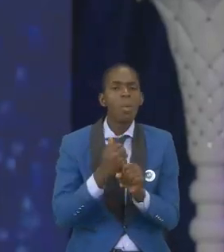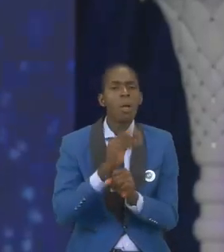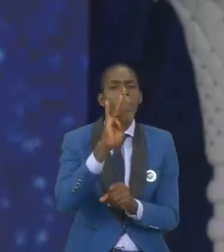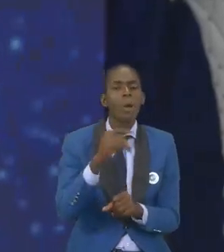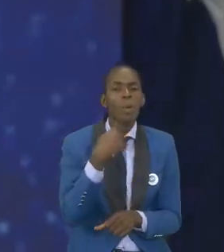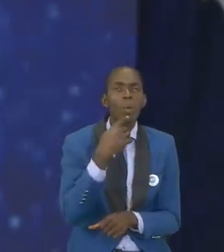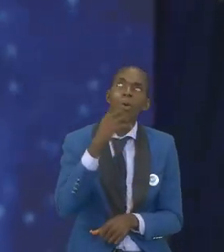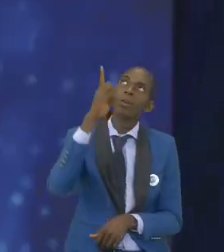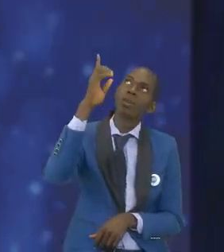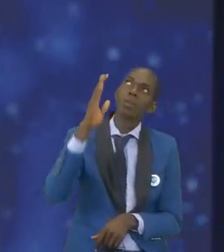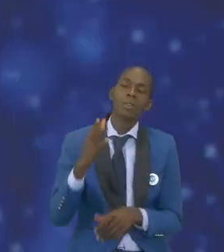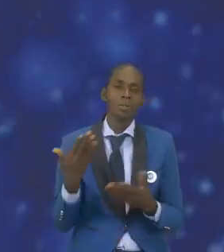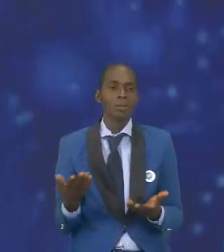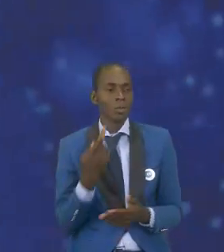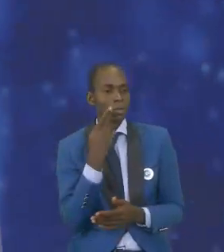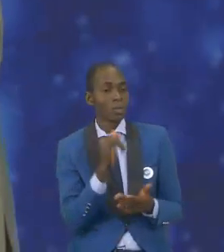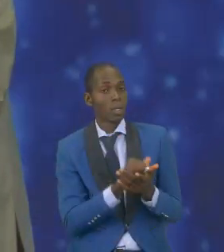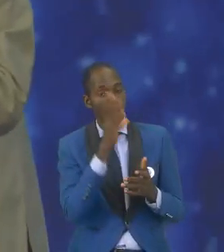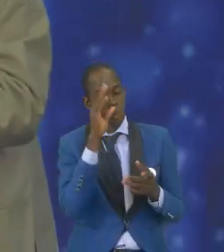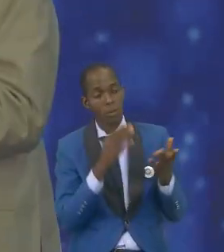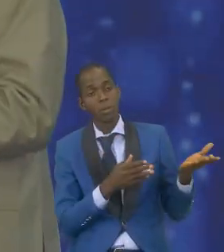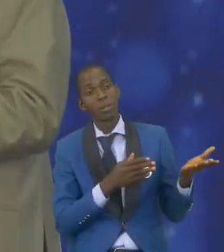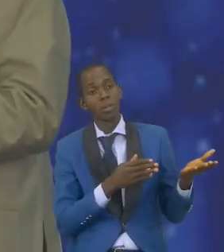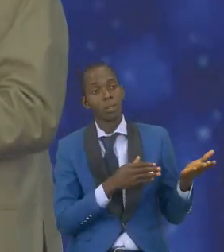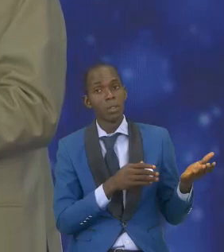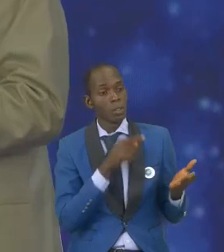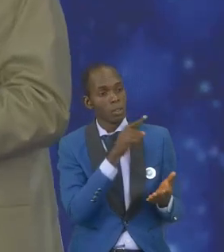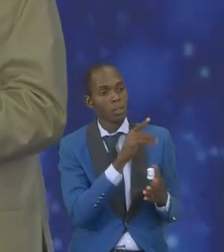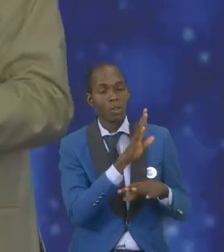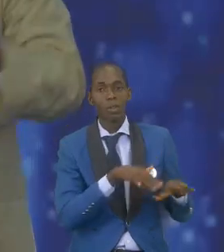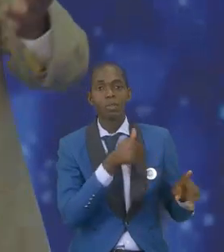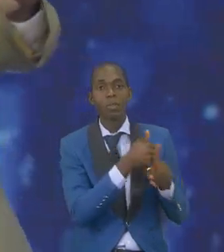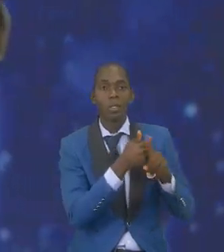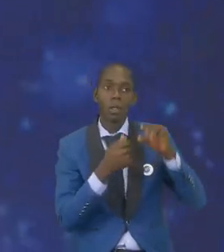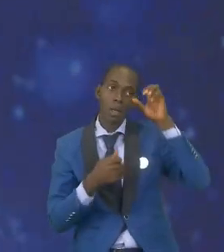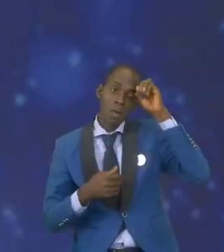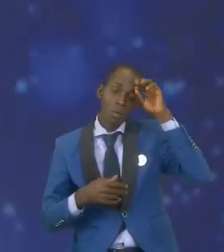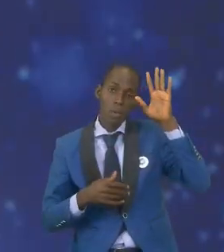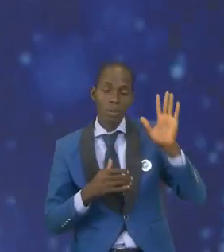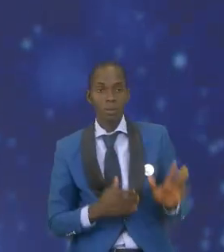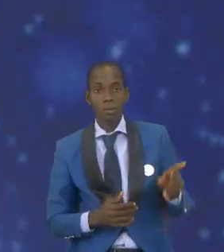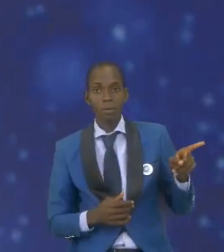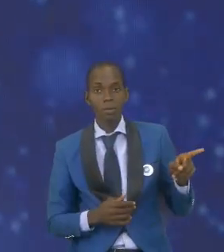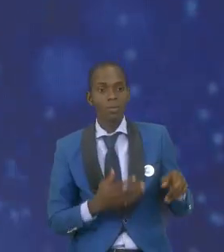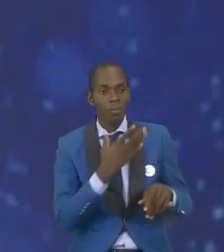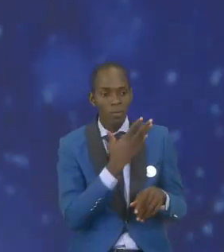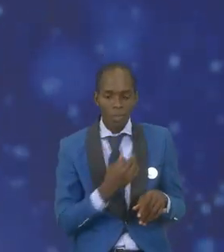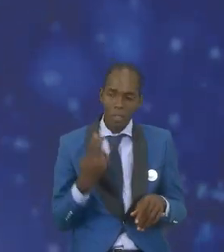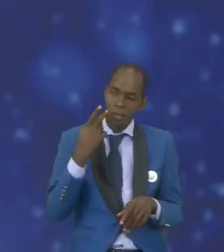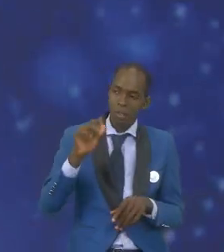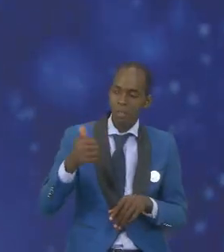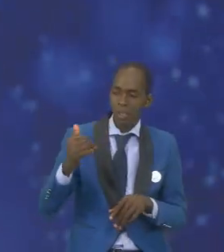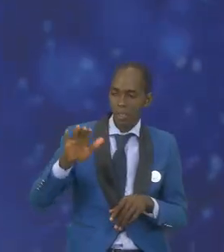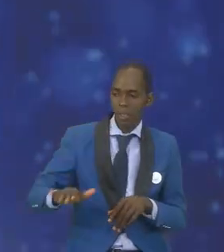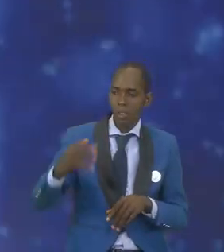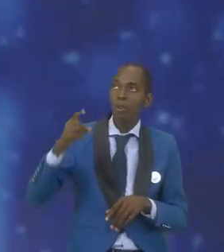Look at that man. He calls himself herbalist. And he sees a child of God, a favorite